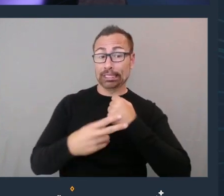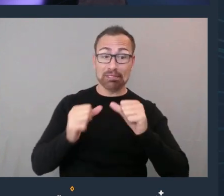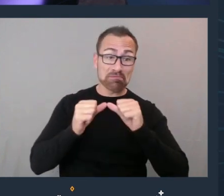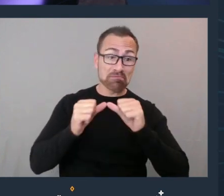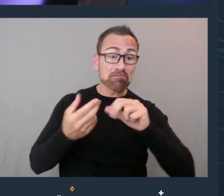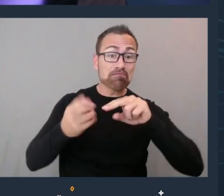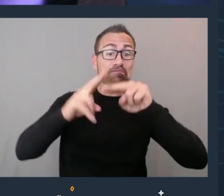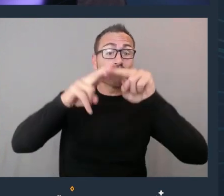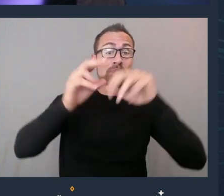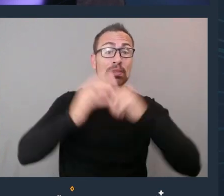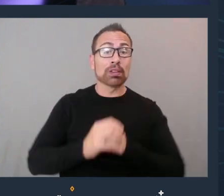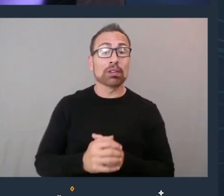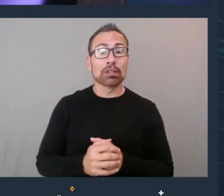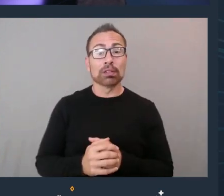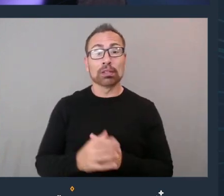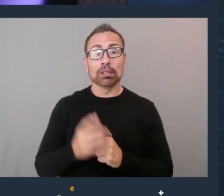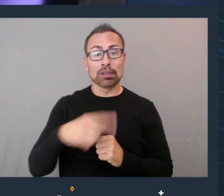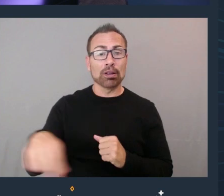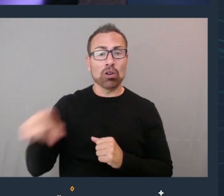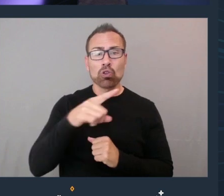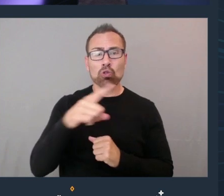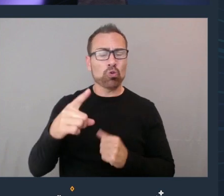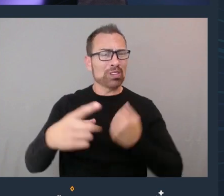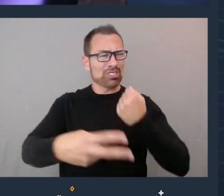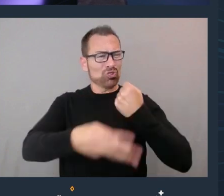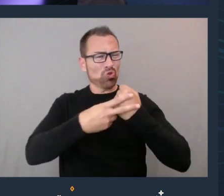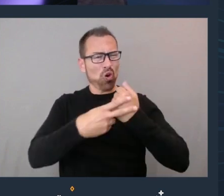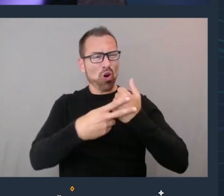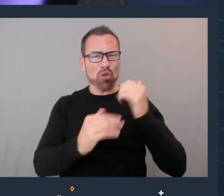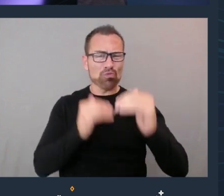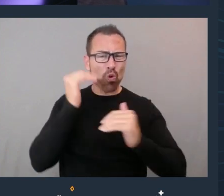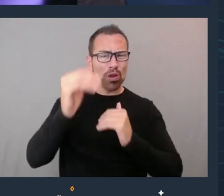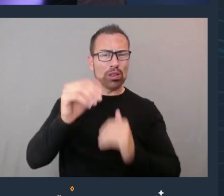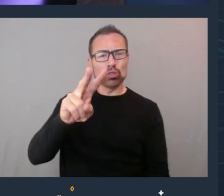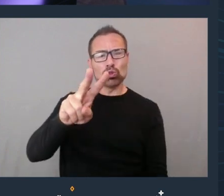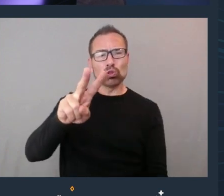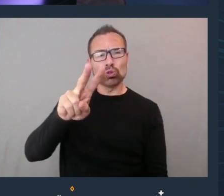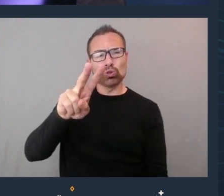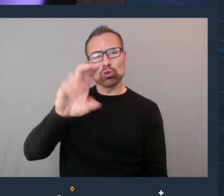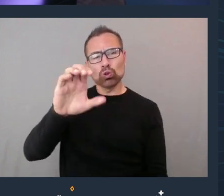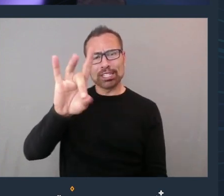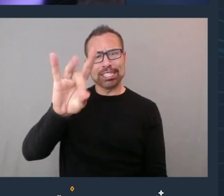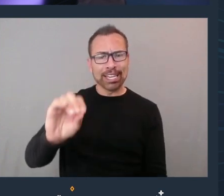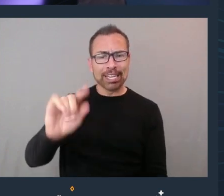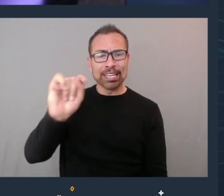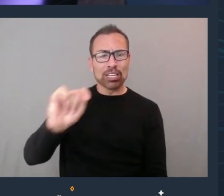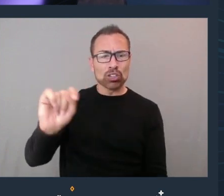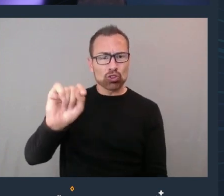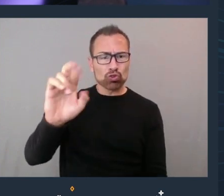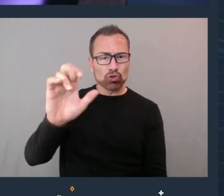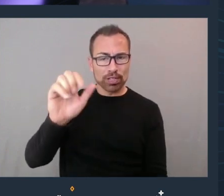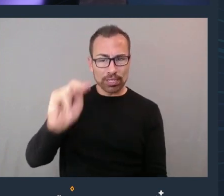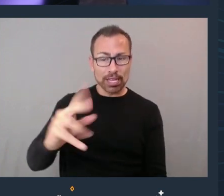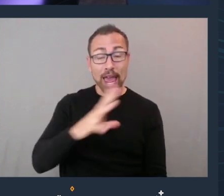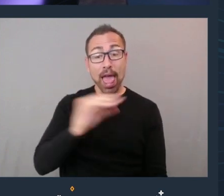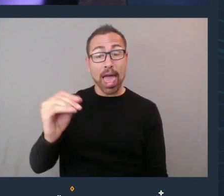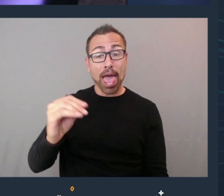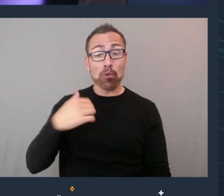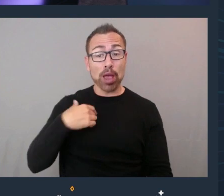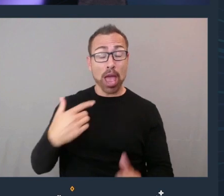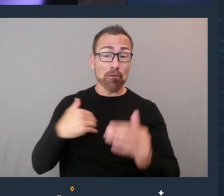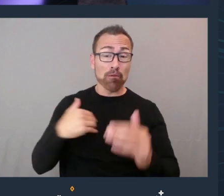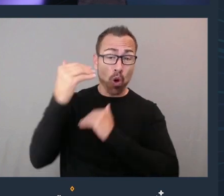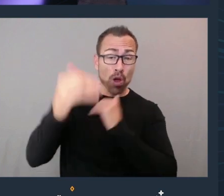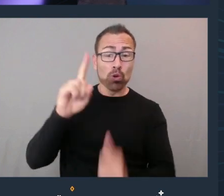more than 280 trillion objects, and we peak at processing over 100 million requests per second. And of course, with a fully managed data store